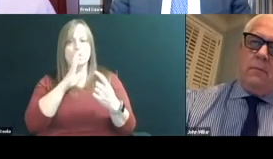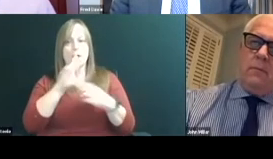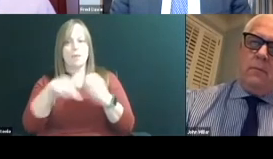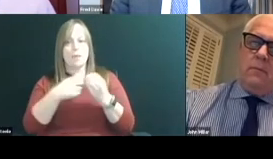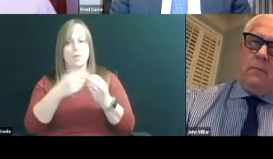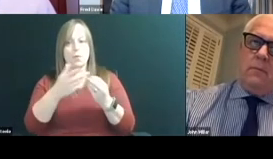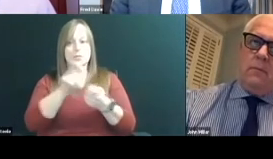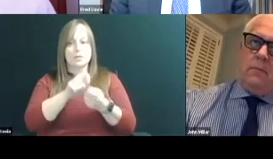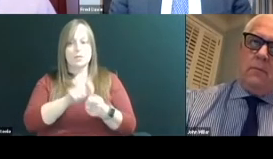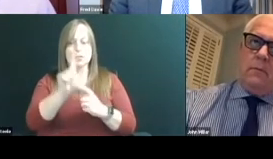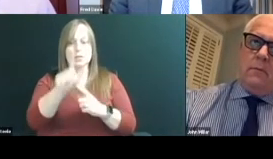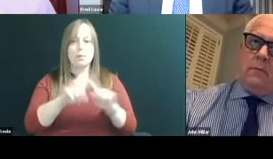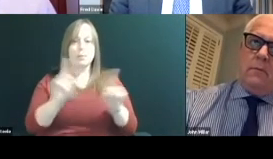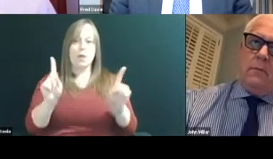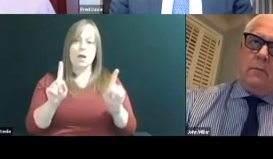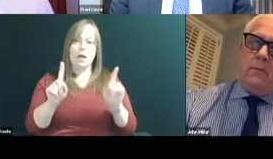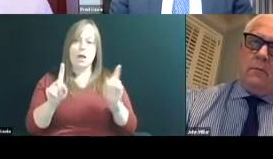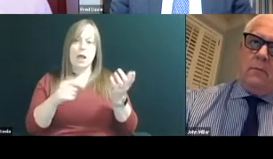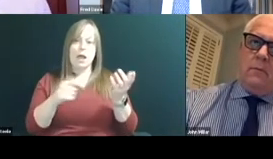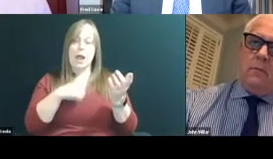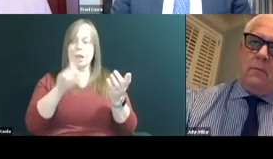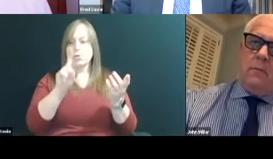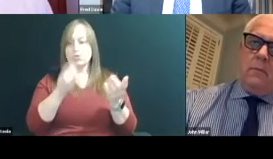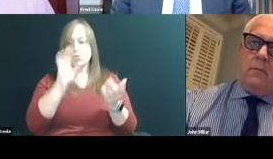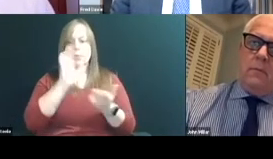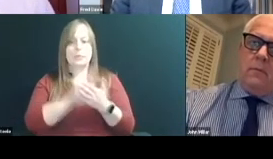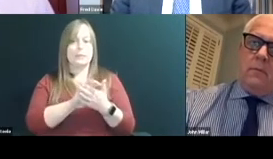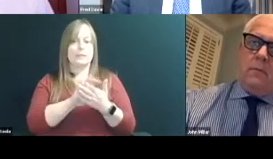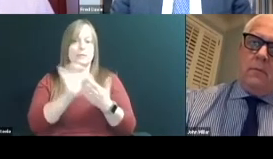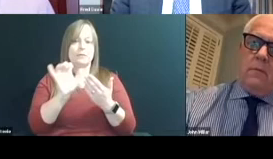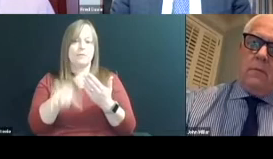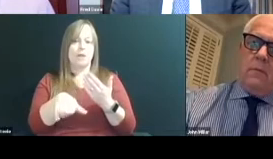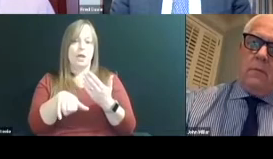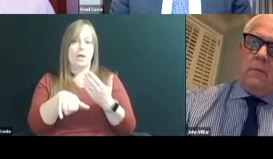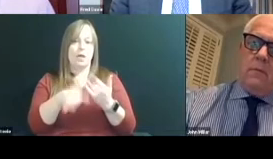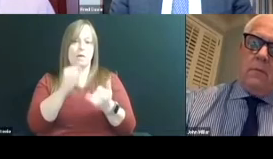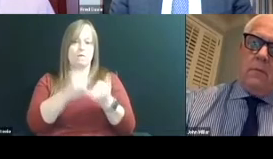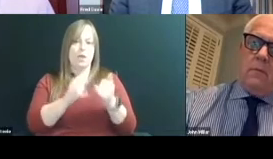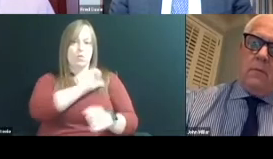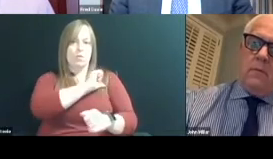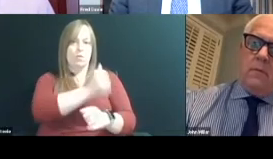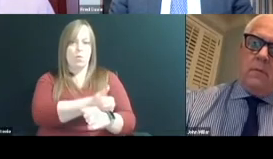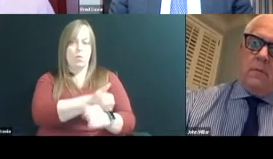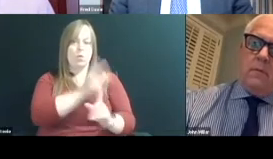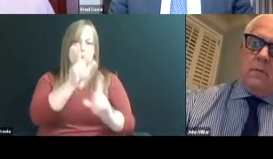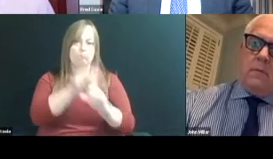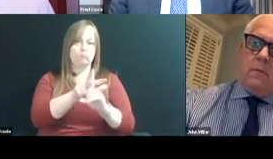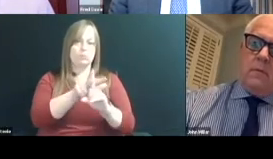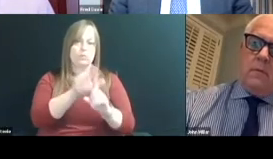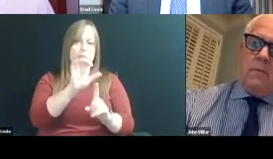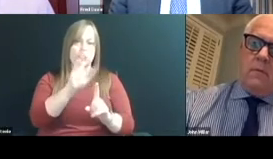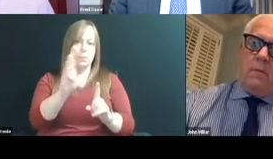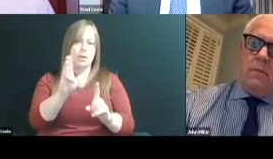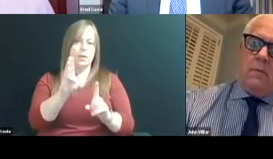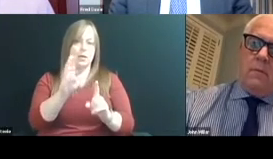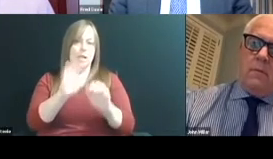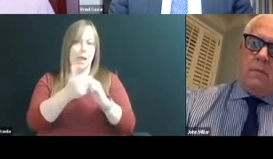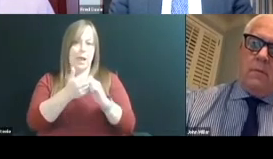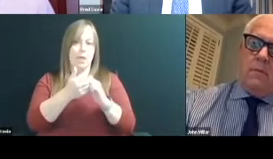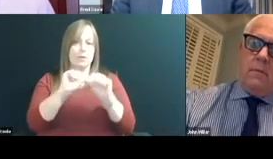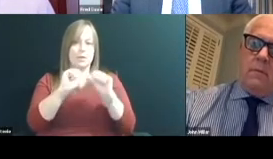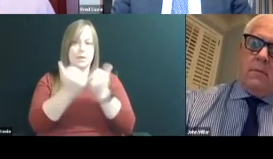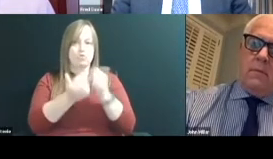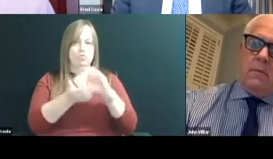those details later. But I do believe that final authority is crucial to how this